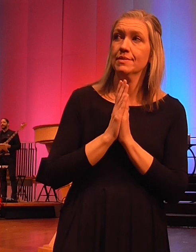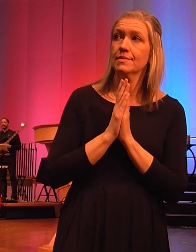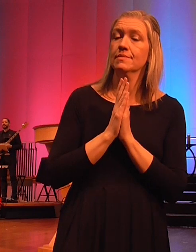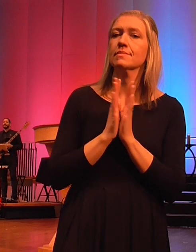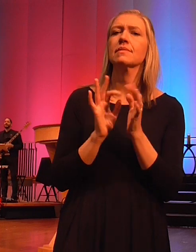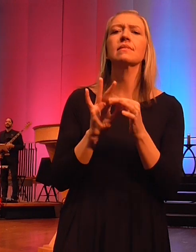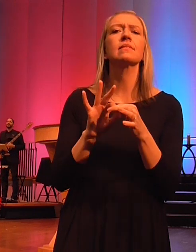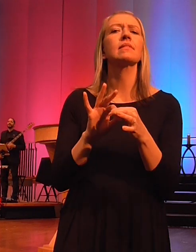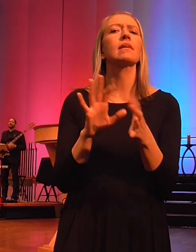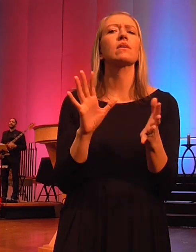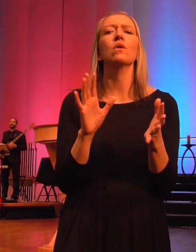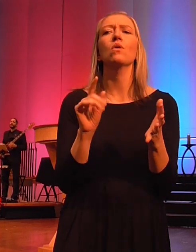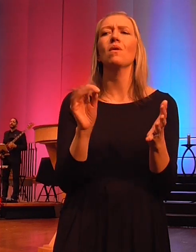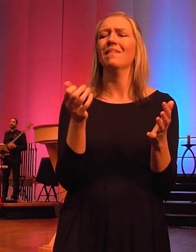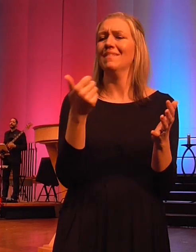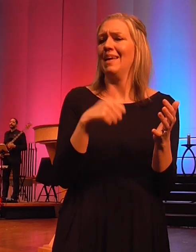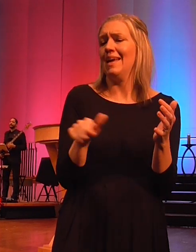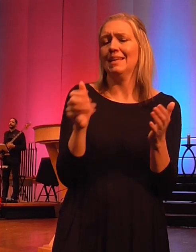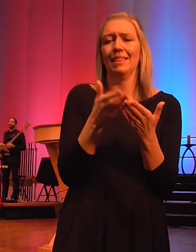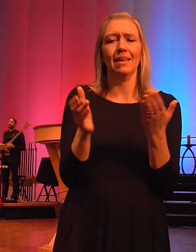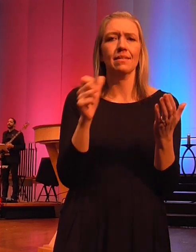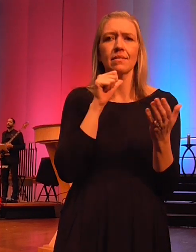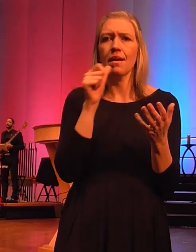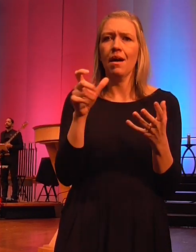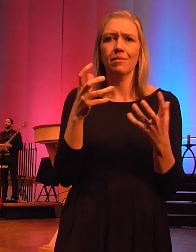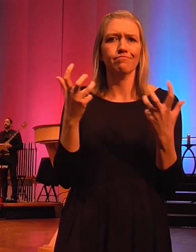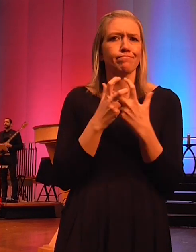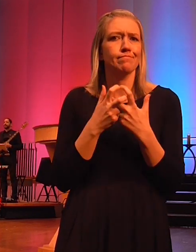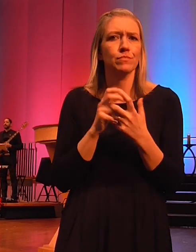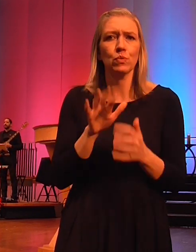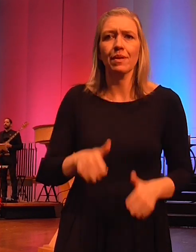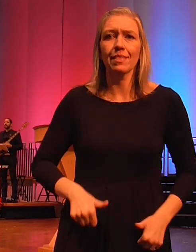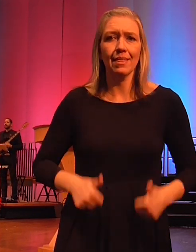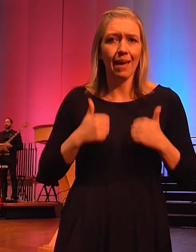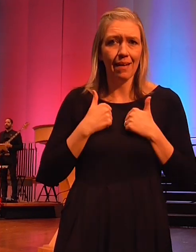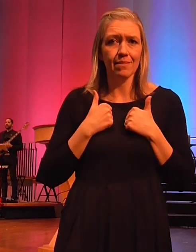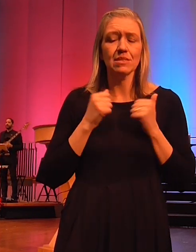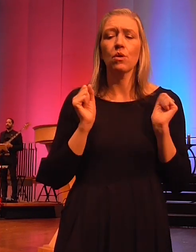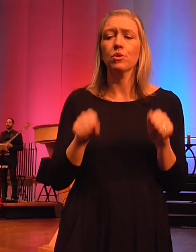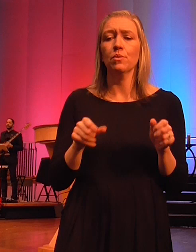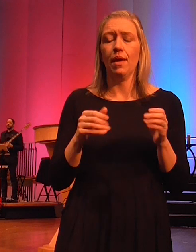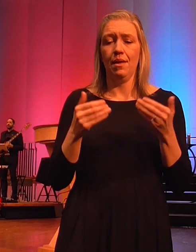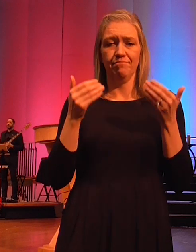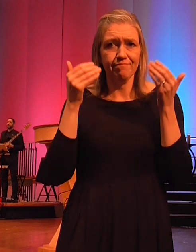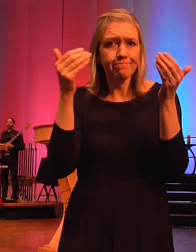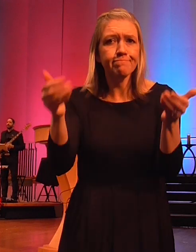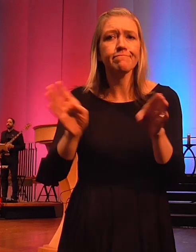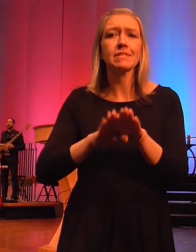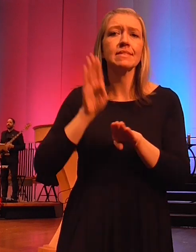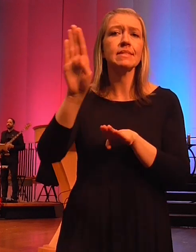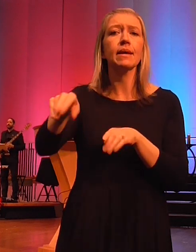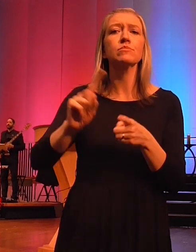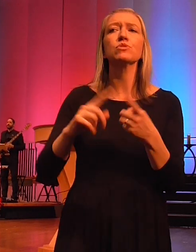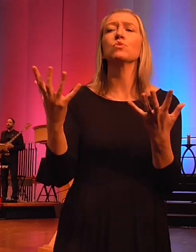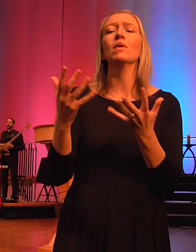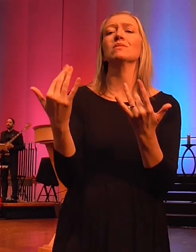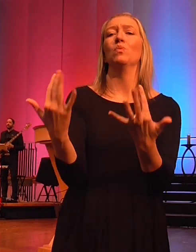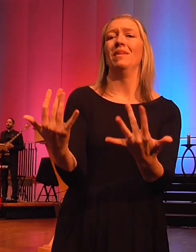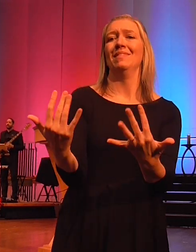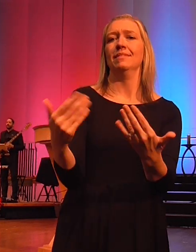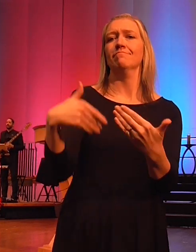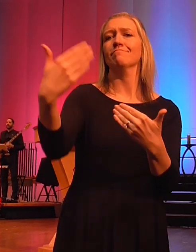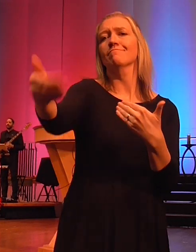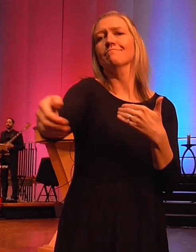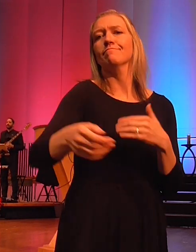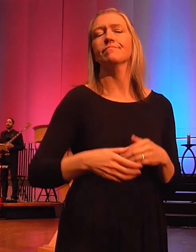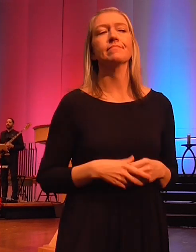of anything that no longer belongs in your life so that you can step into what your life has waiting for you. So have